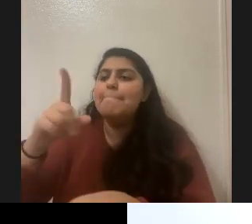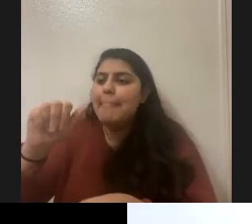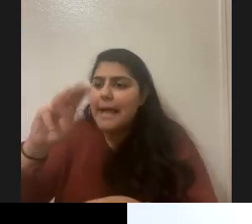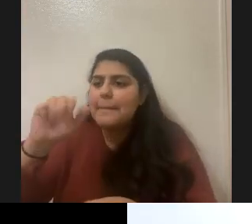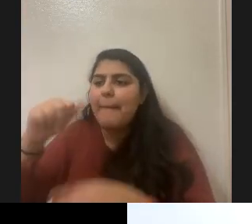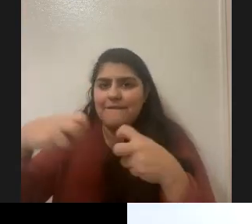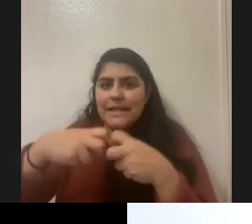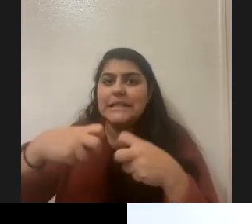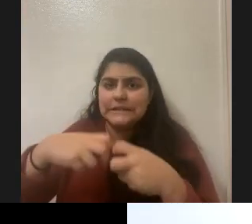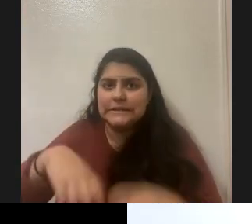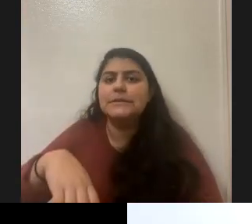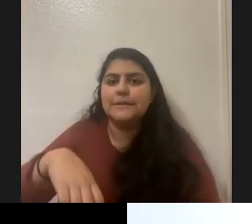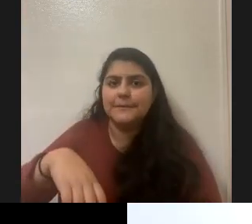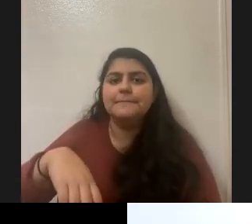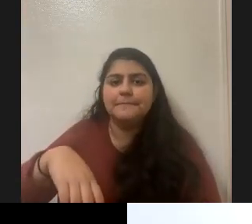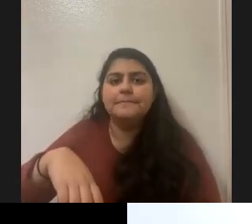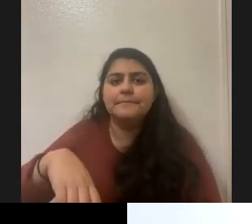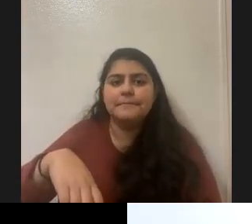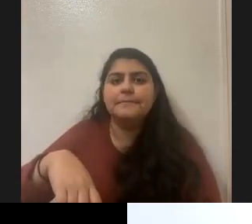actually. Sounds good.